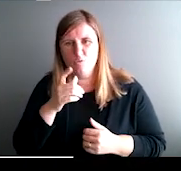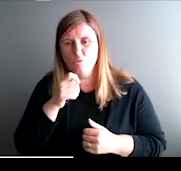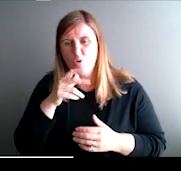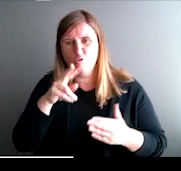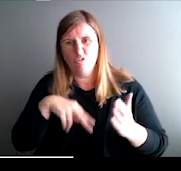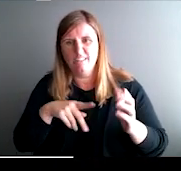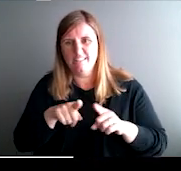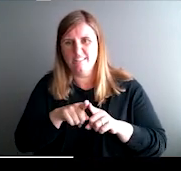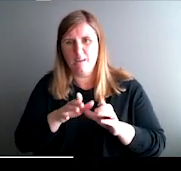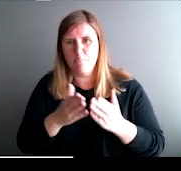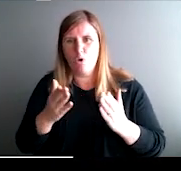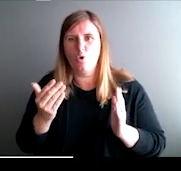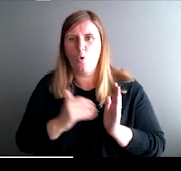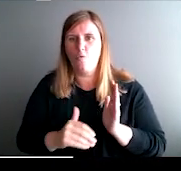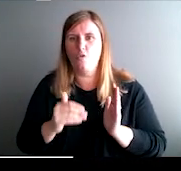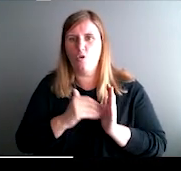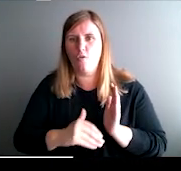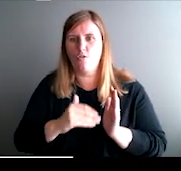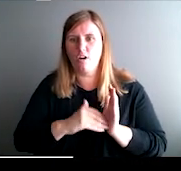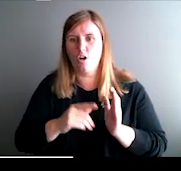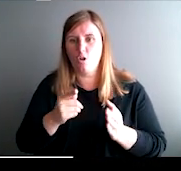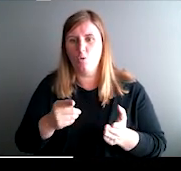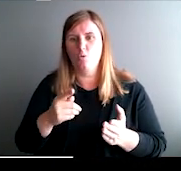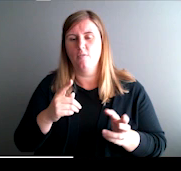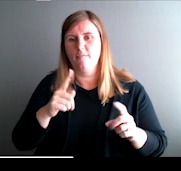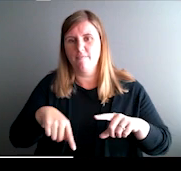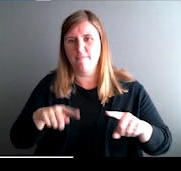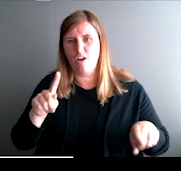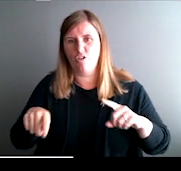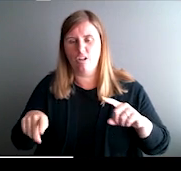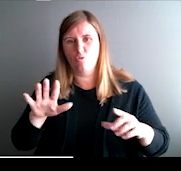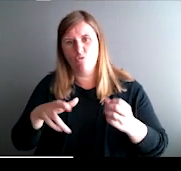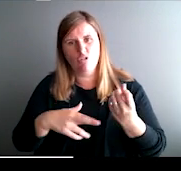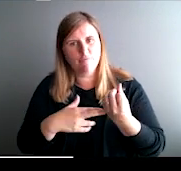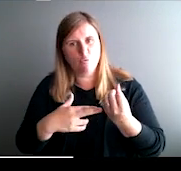same book over and over again. You vary your reinforcement.